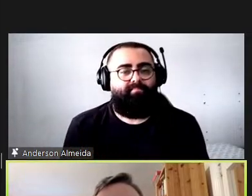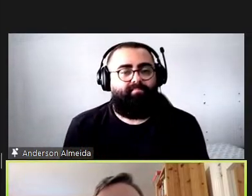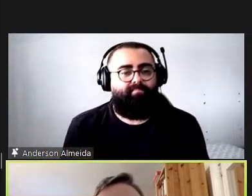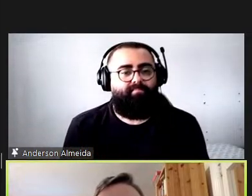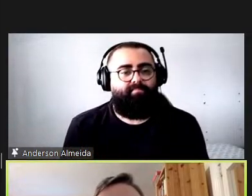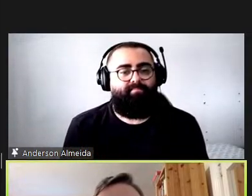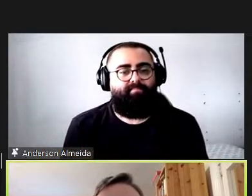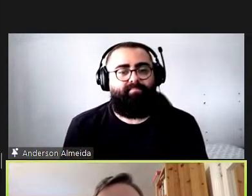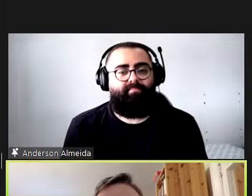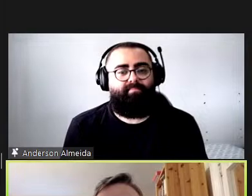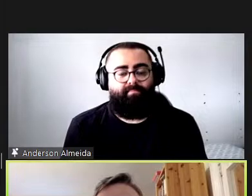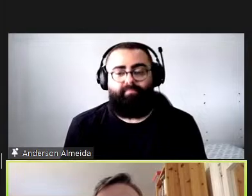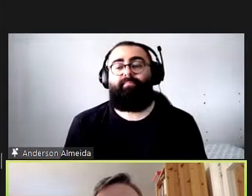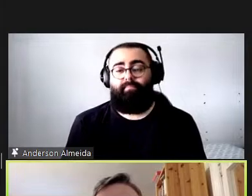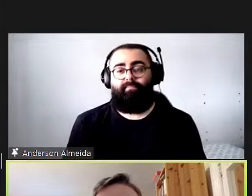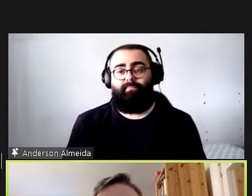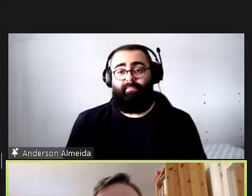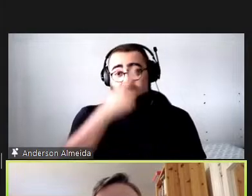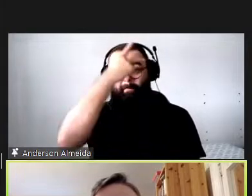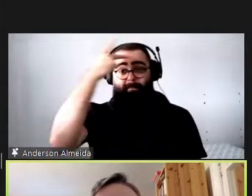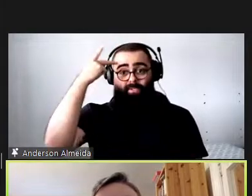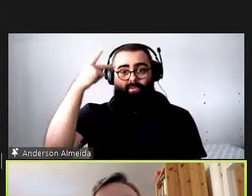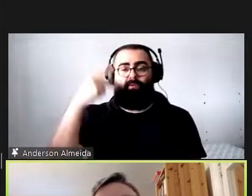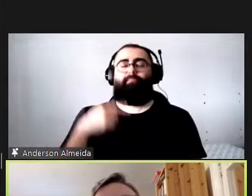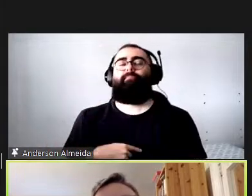And so the speaker would have to point